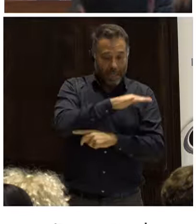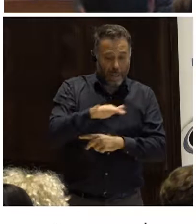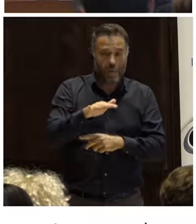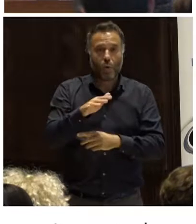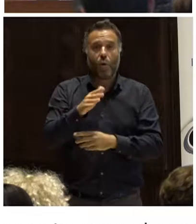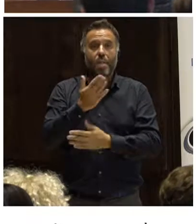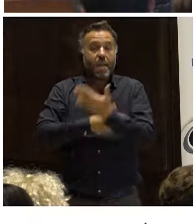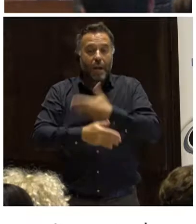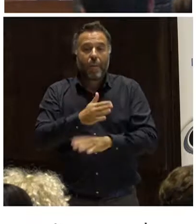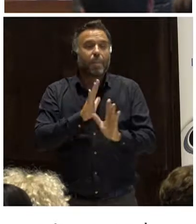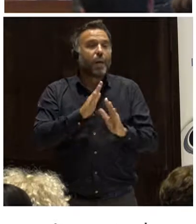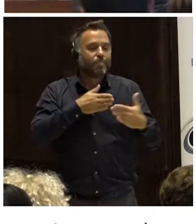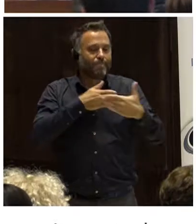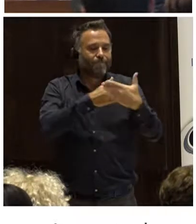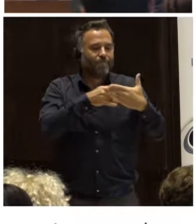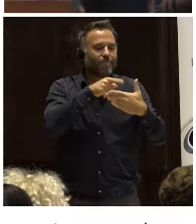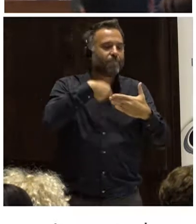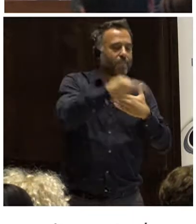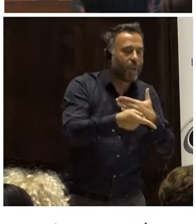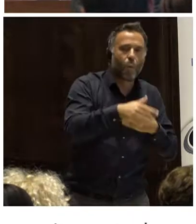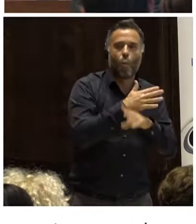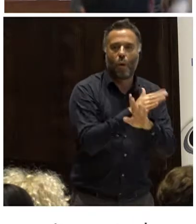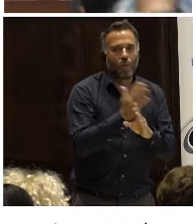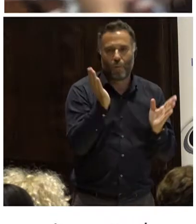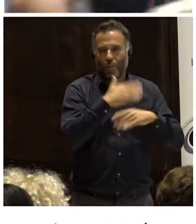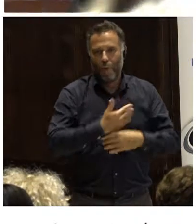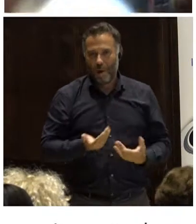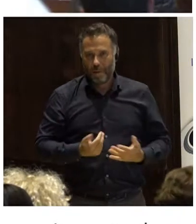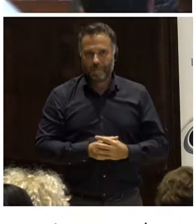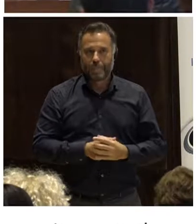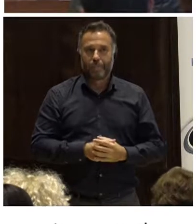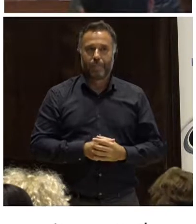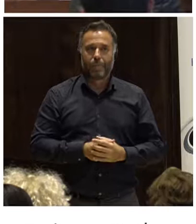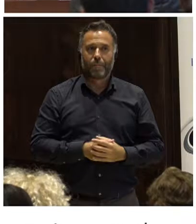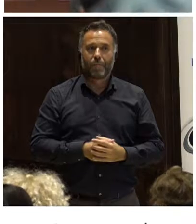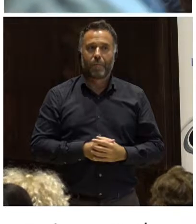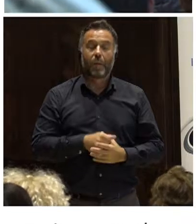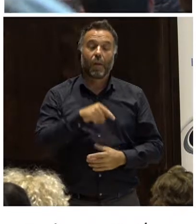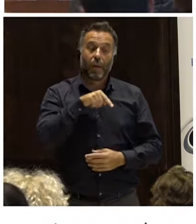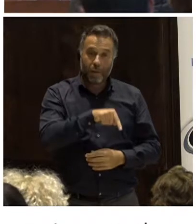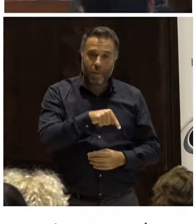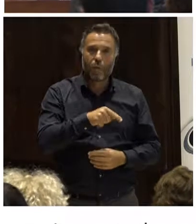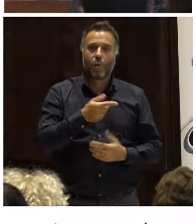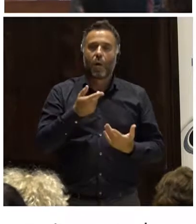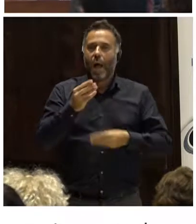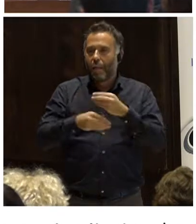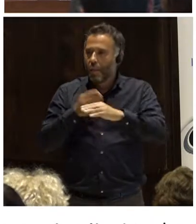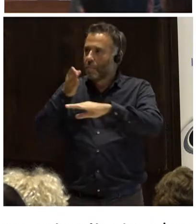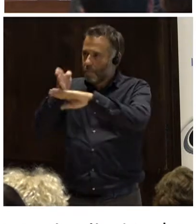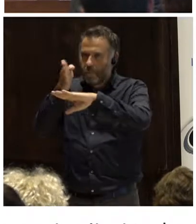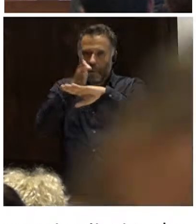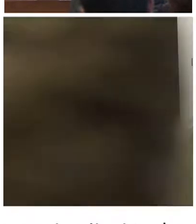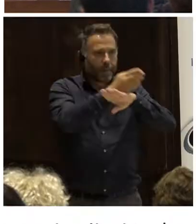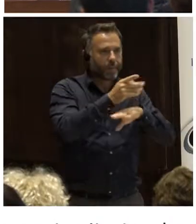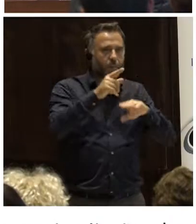spread in families, for example, and also in some cases in teachers and in